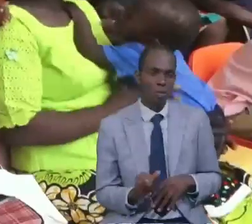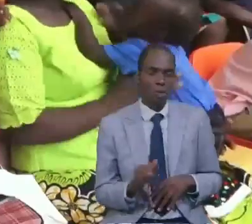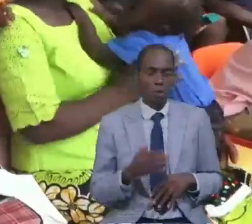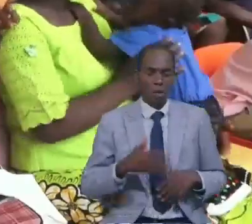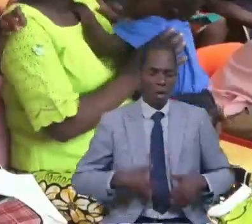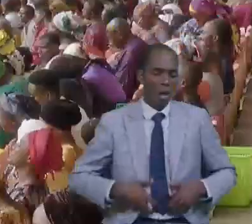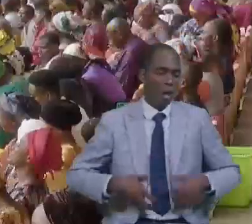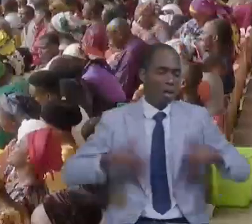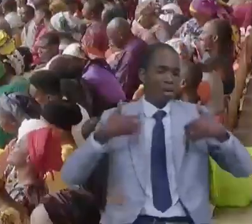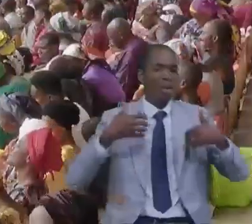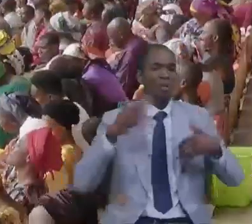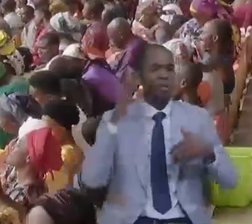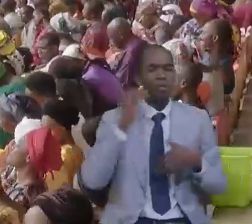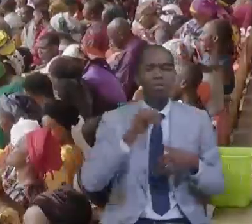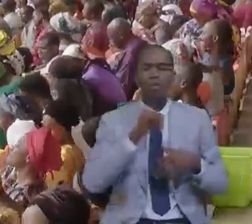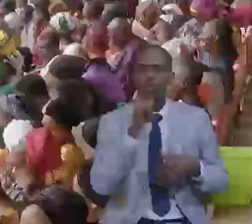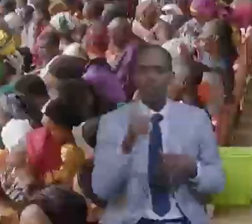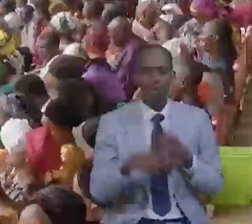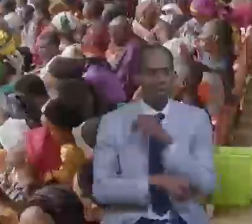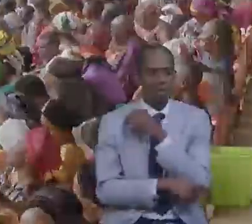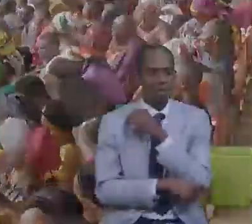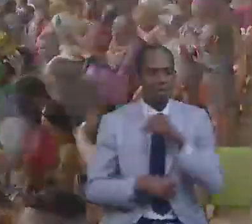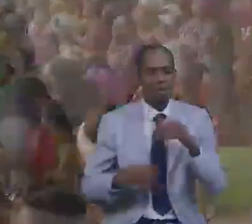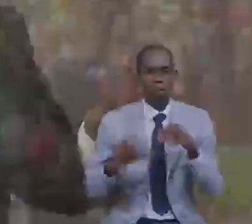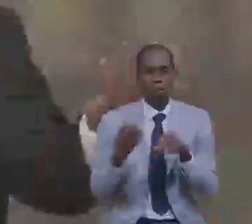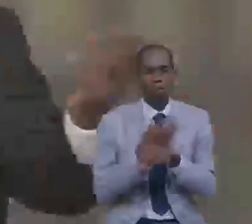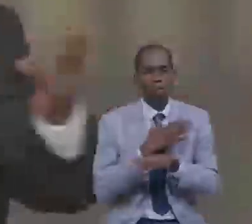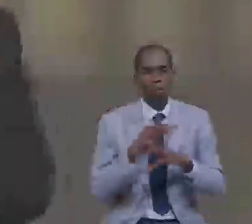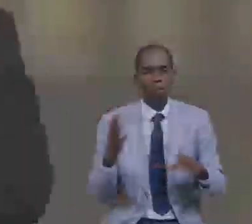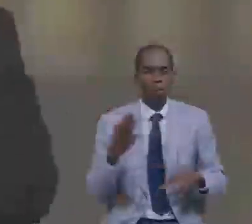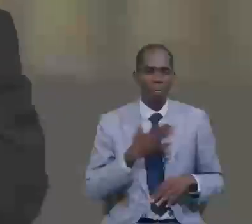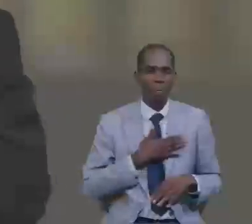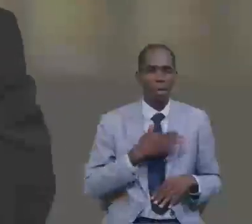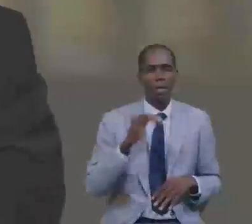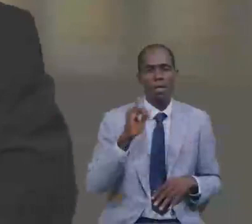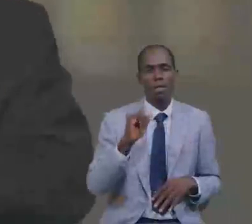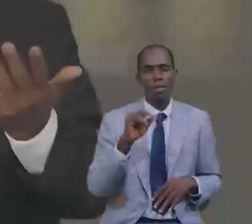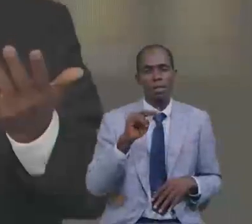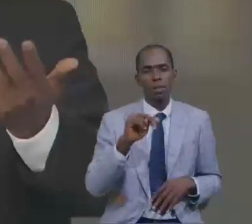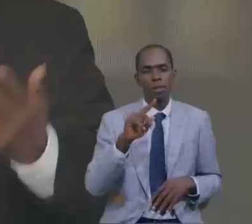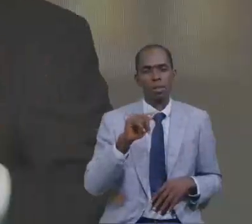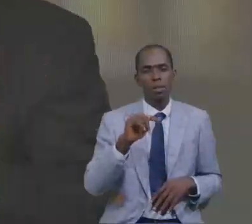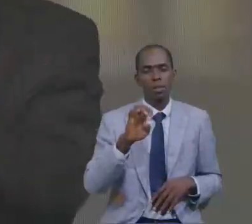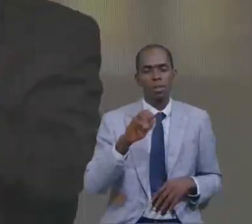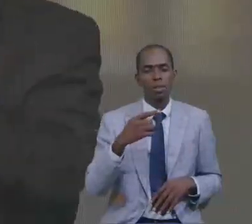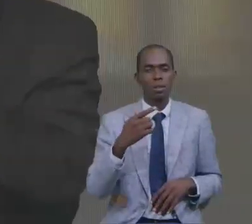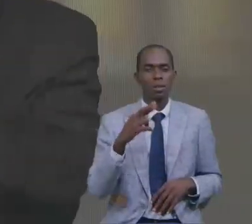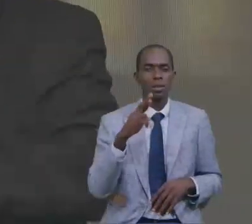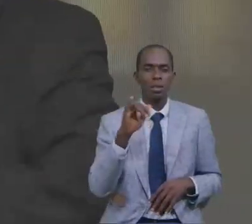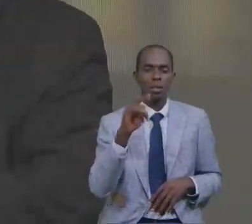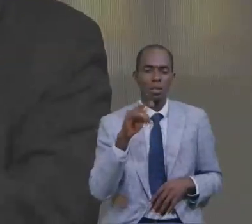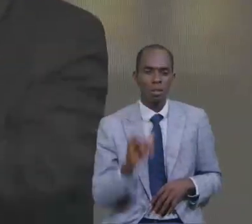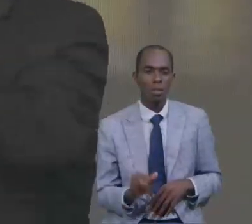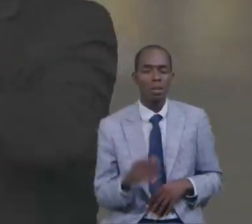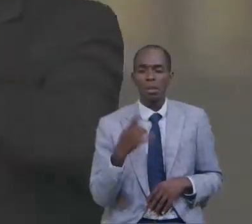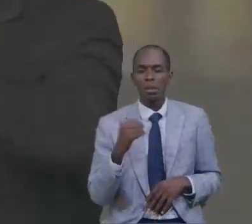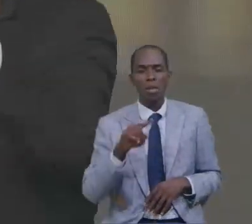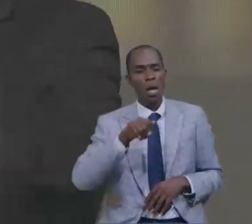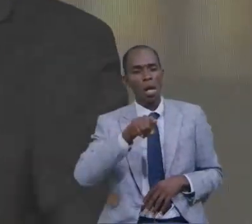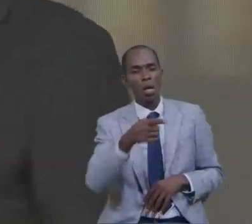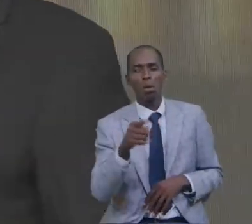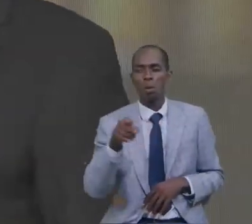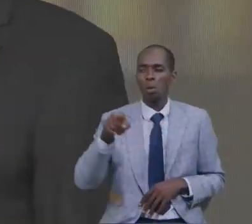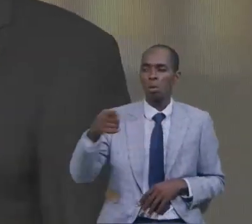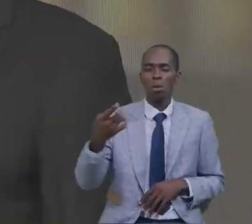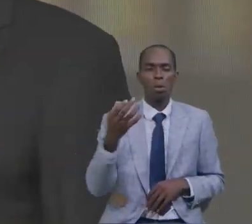The accusation of people, whatever they think about me, will not make me, okay, you say I'm bad, you have not seen